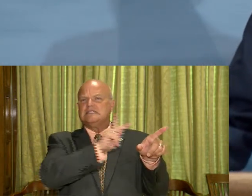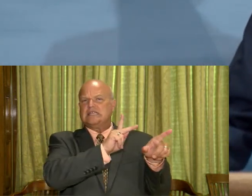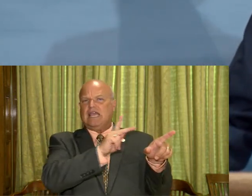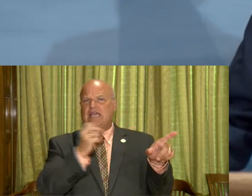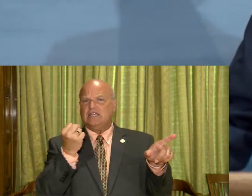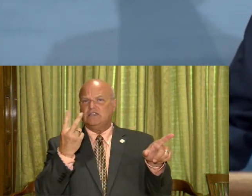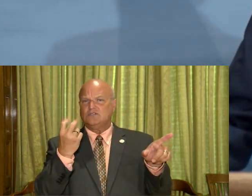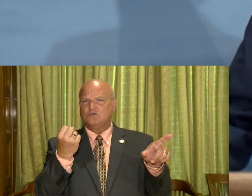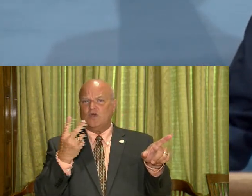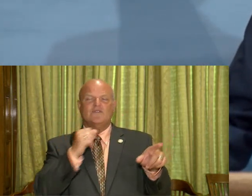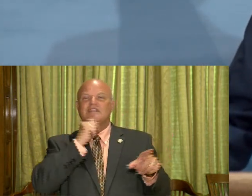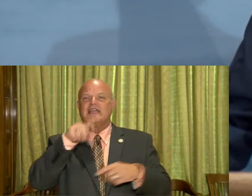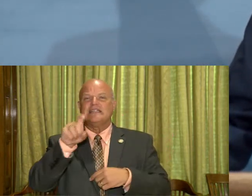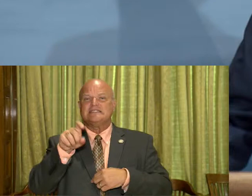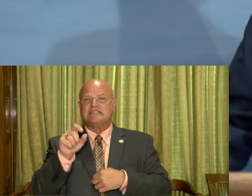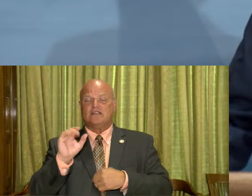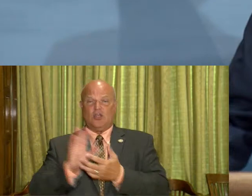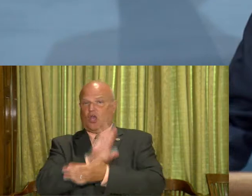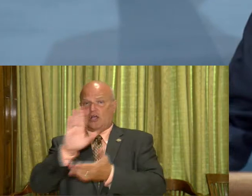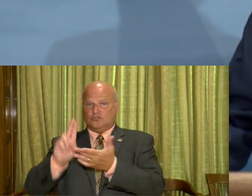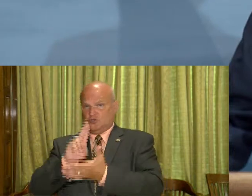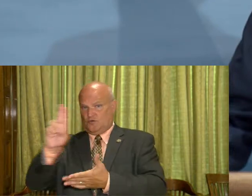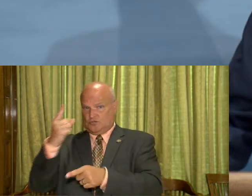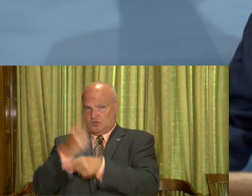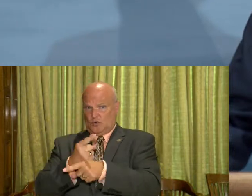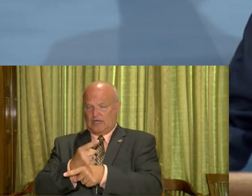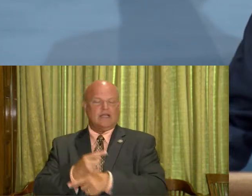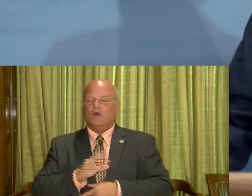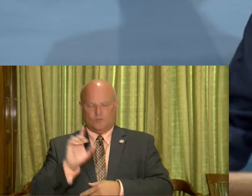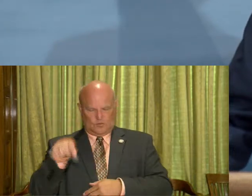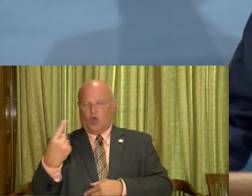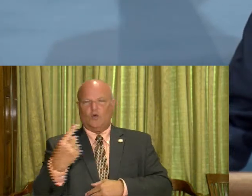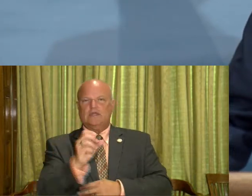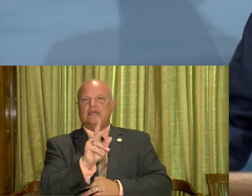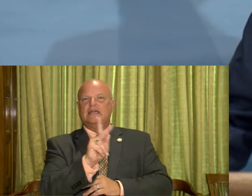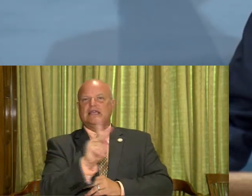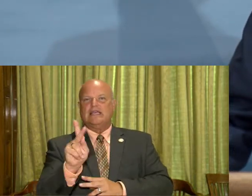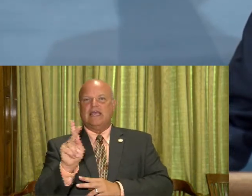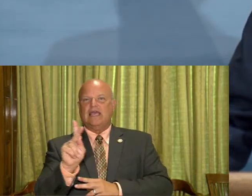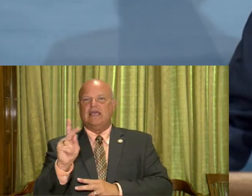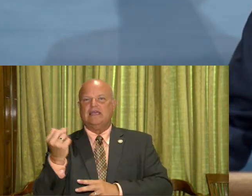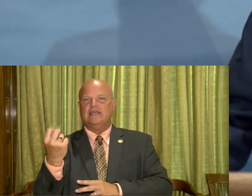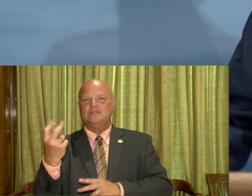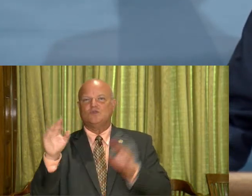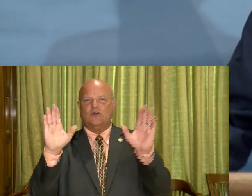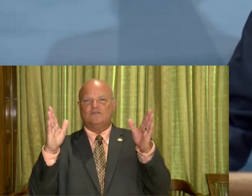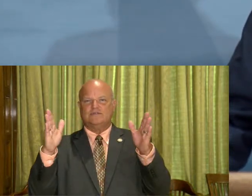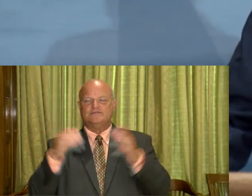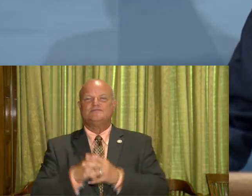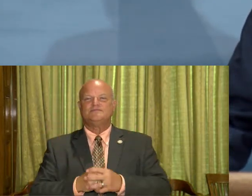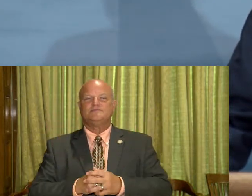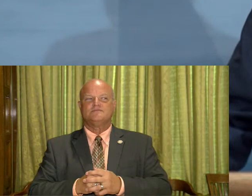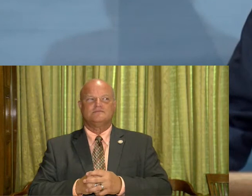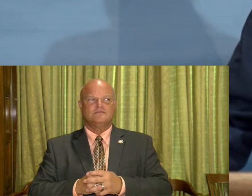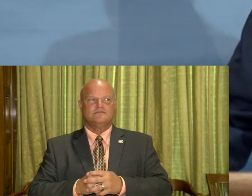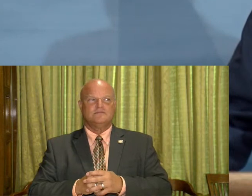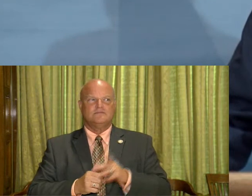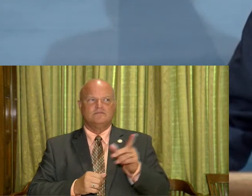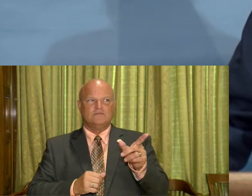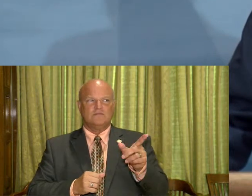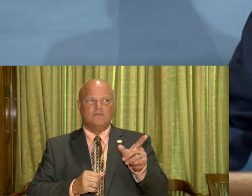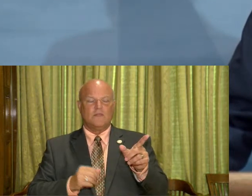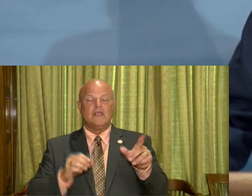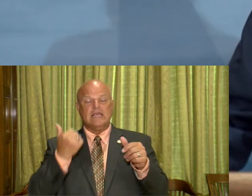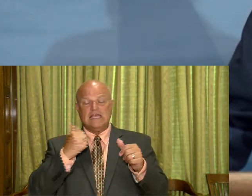K-12 districts, not necessarily our colleges and universities, right? Right. This is a K-12 issue. All right, had you given